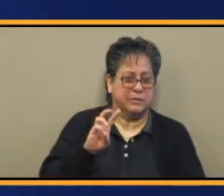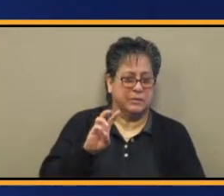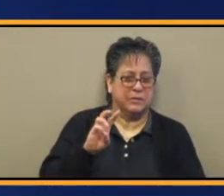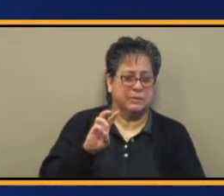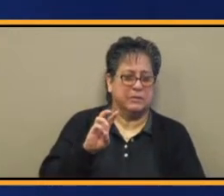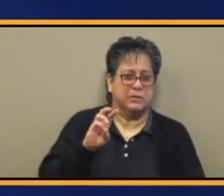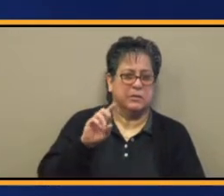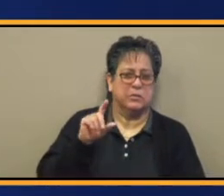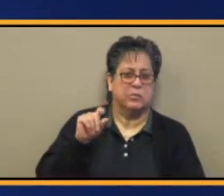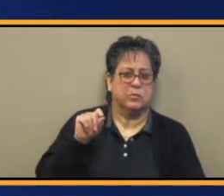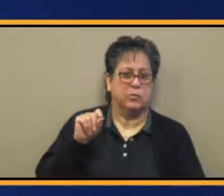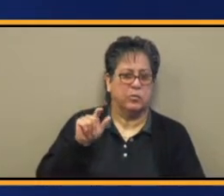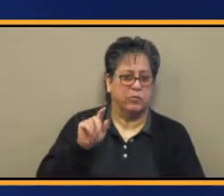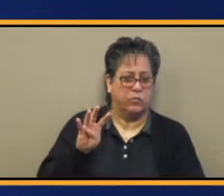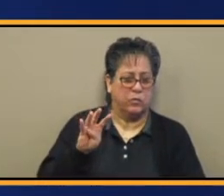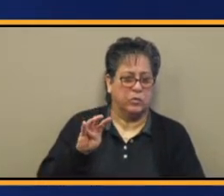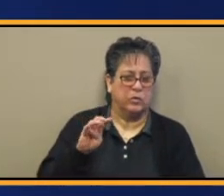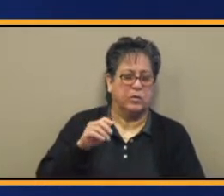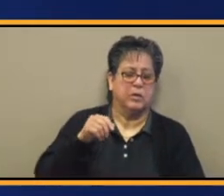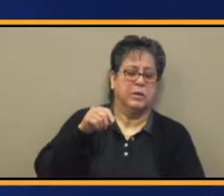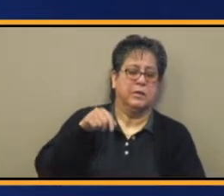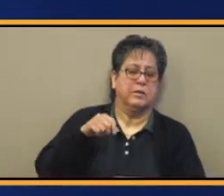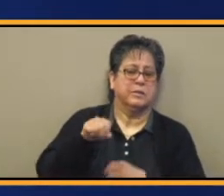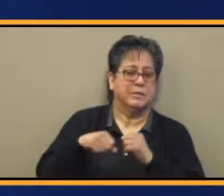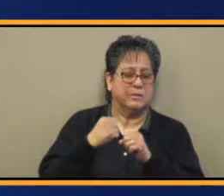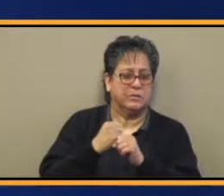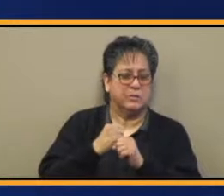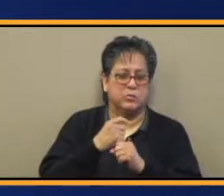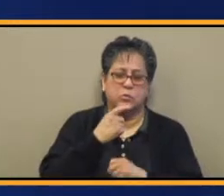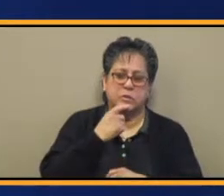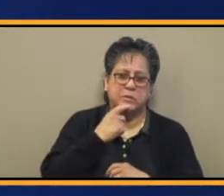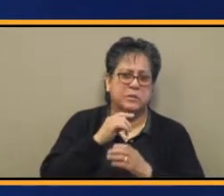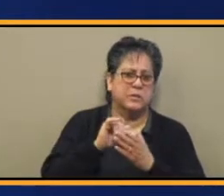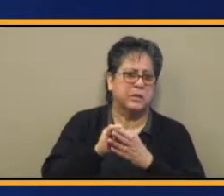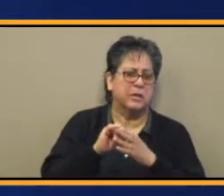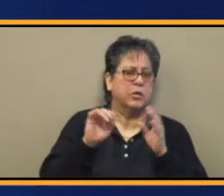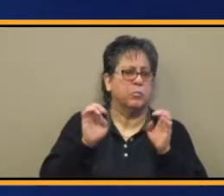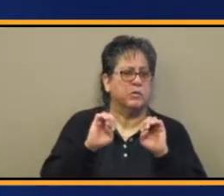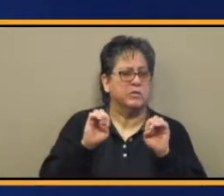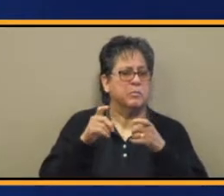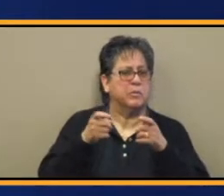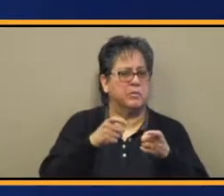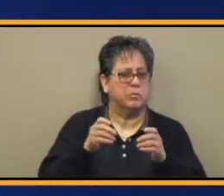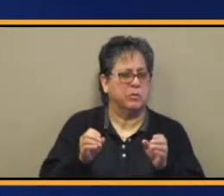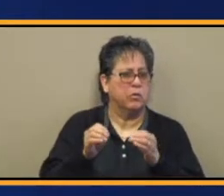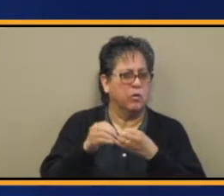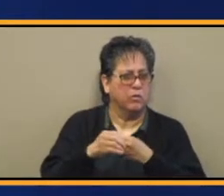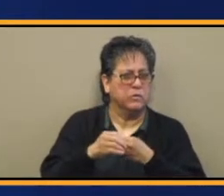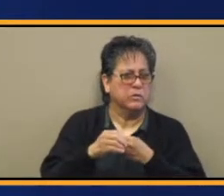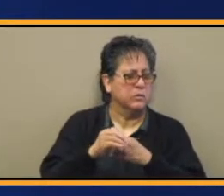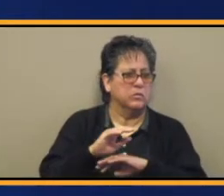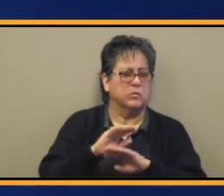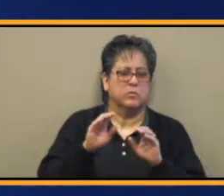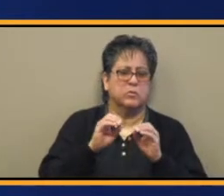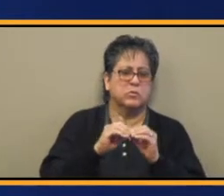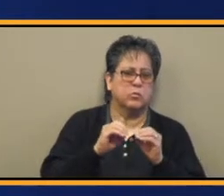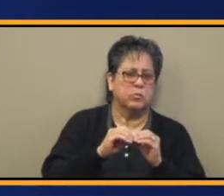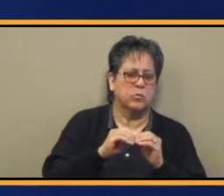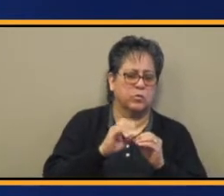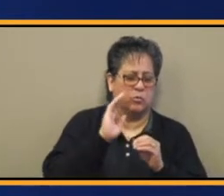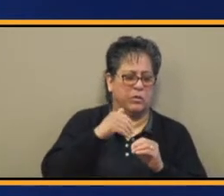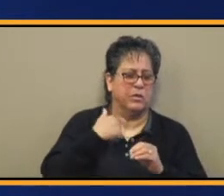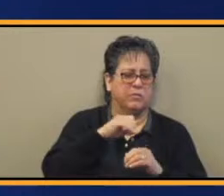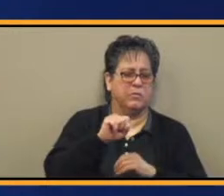26, 2024, this year, it was stated that by the Emergency Management Office that there was no longer an overflow at the